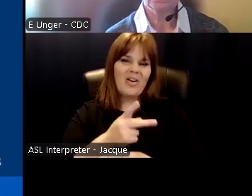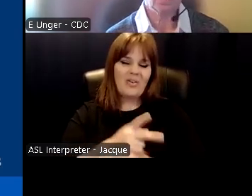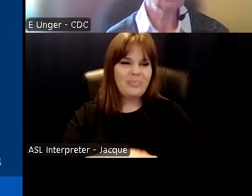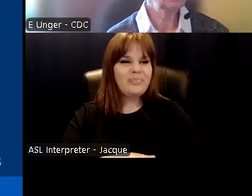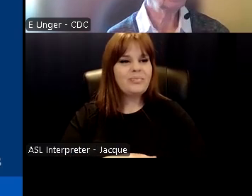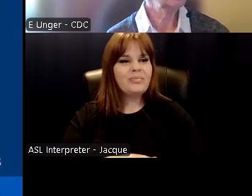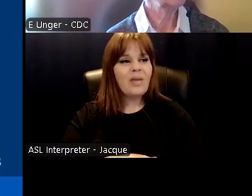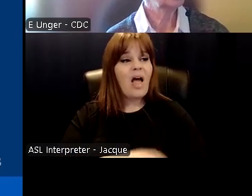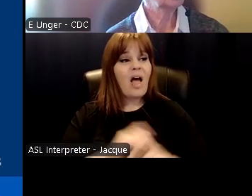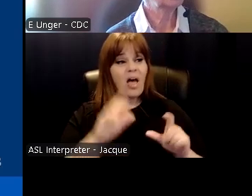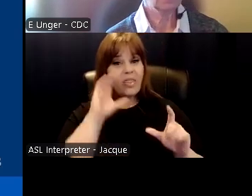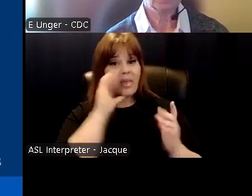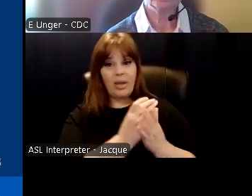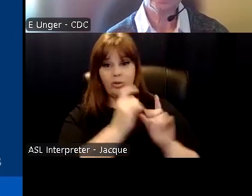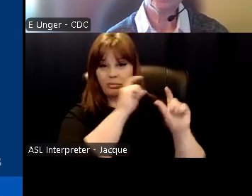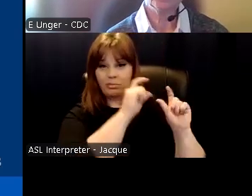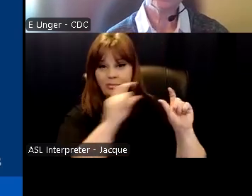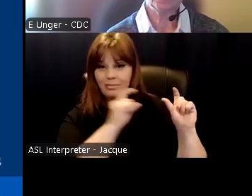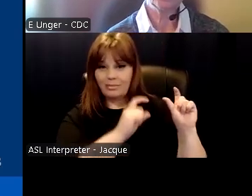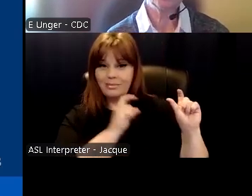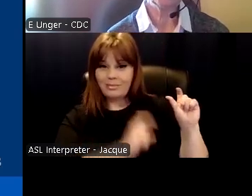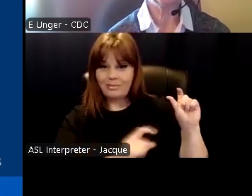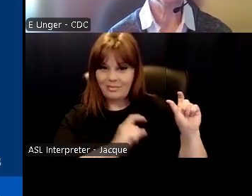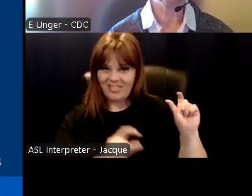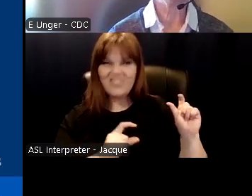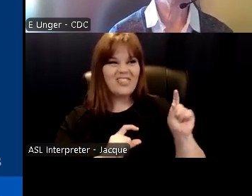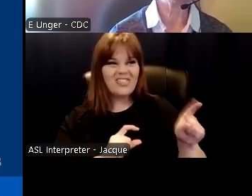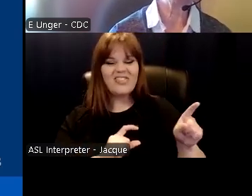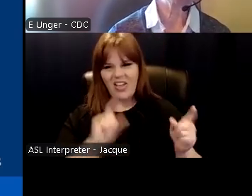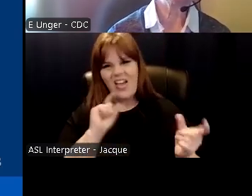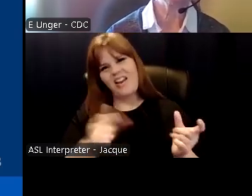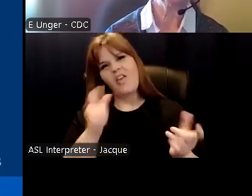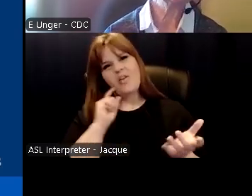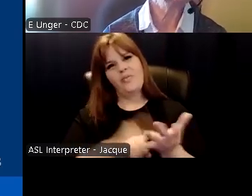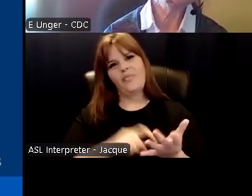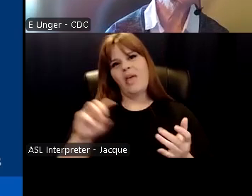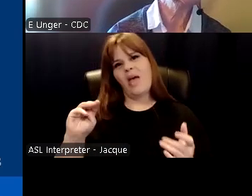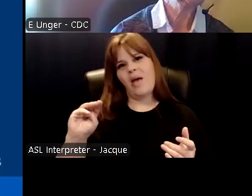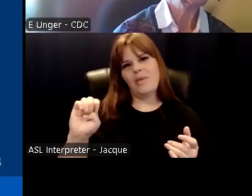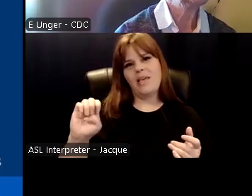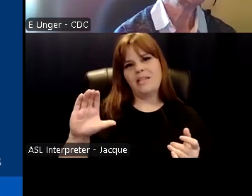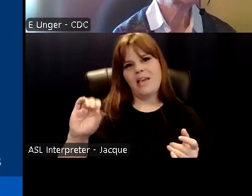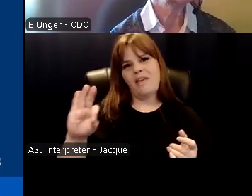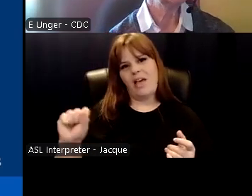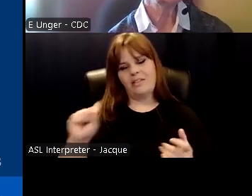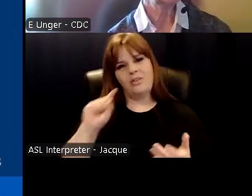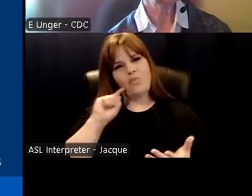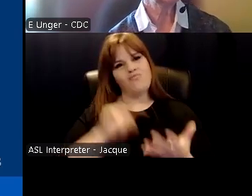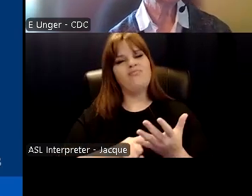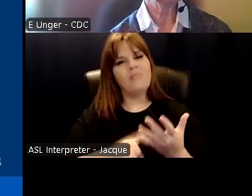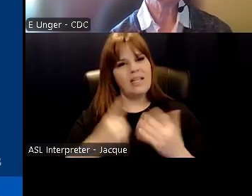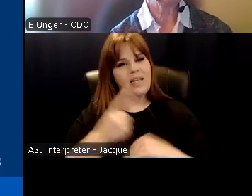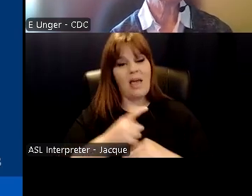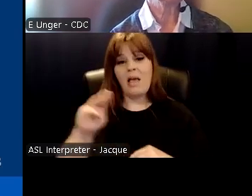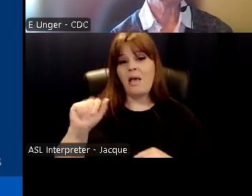the collage there is our another recognition of MECFS Awareness Day. And it says May 12th